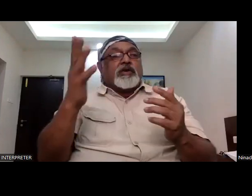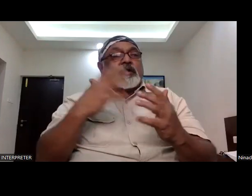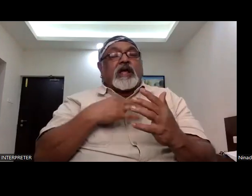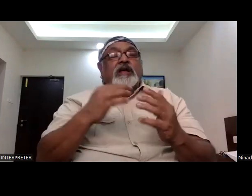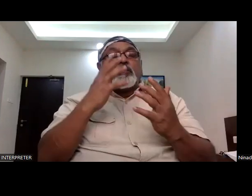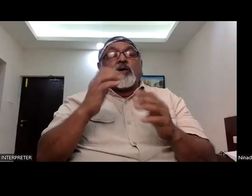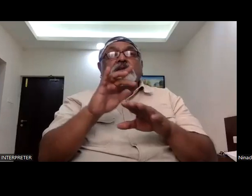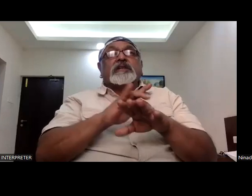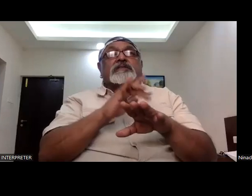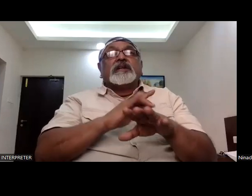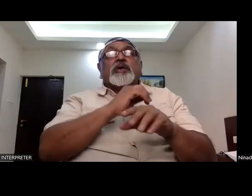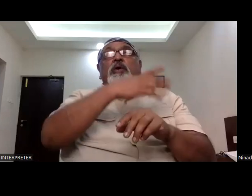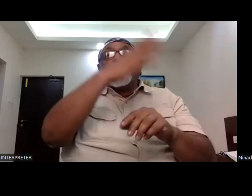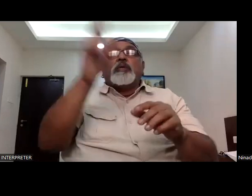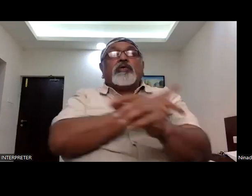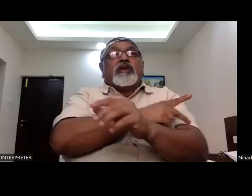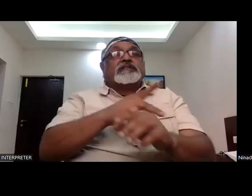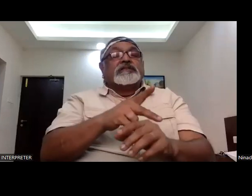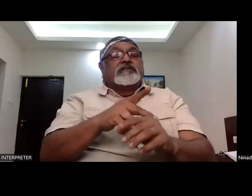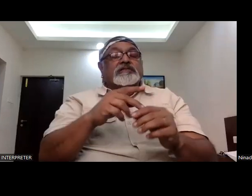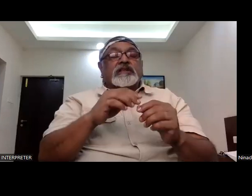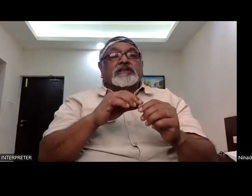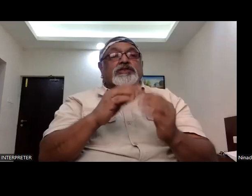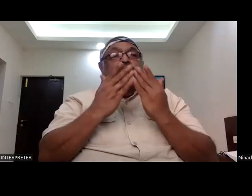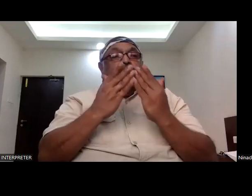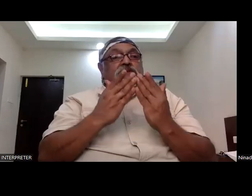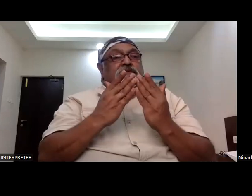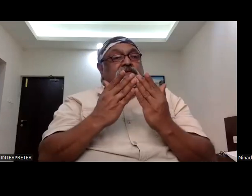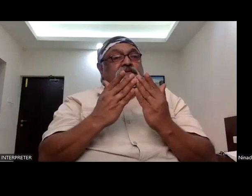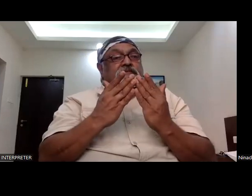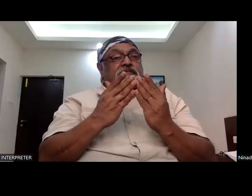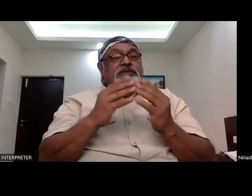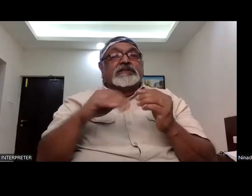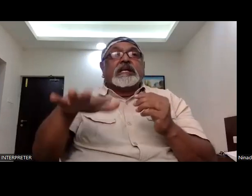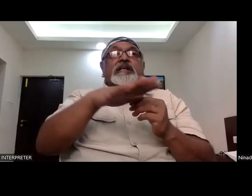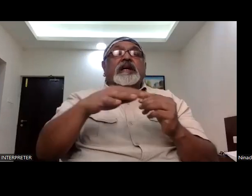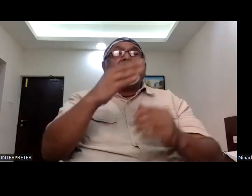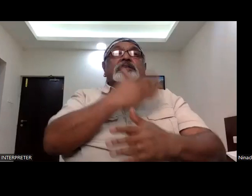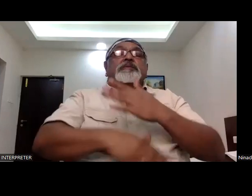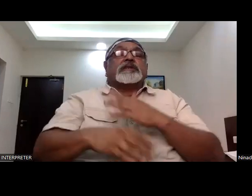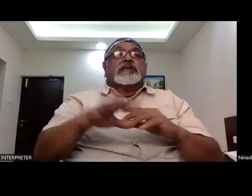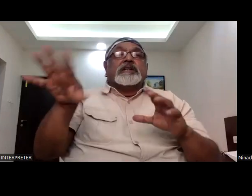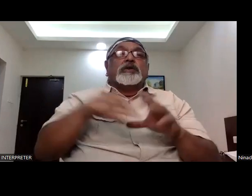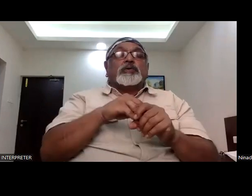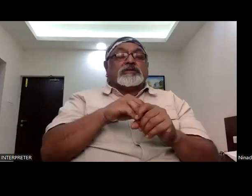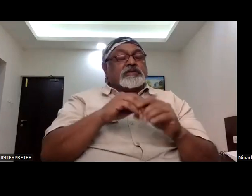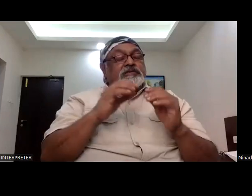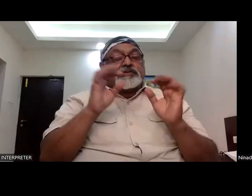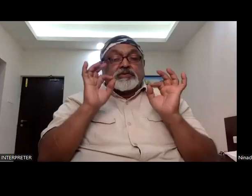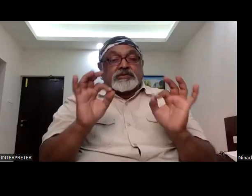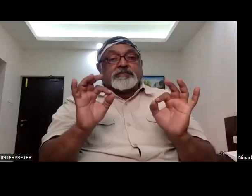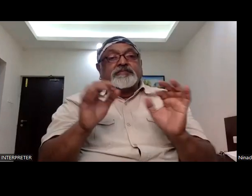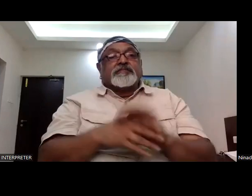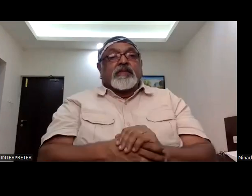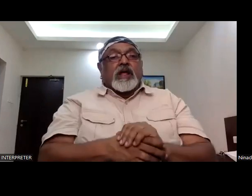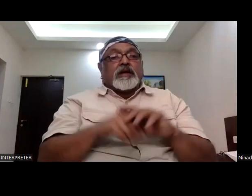every professional and student in the area of disability and inclusion. So today the